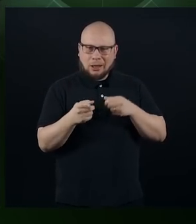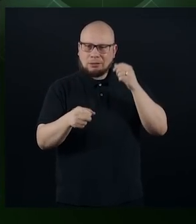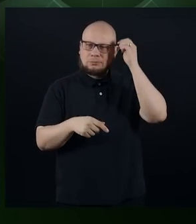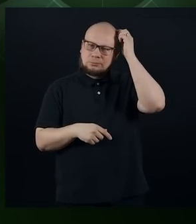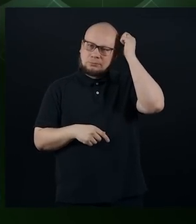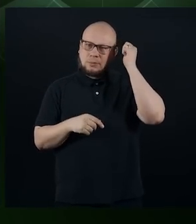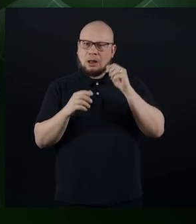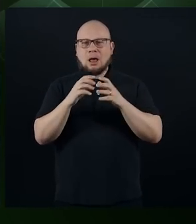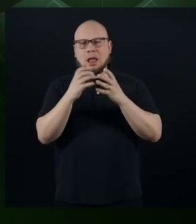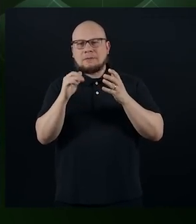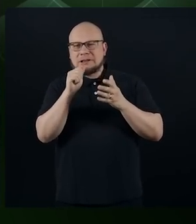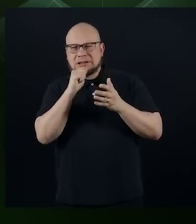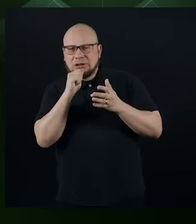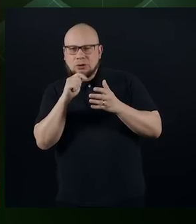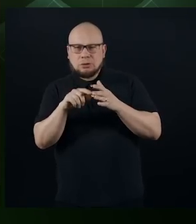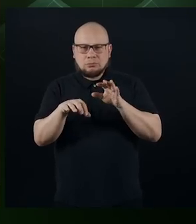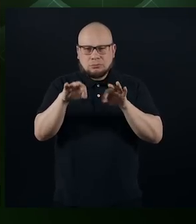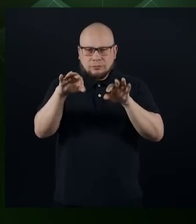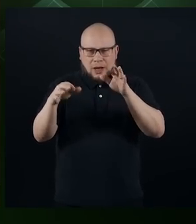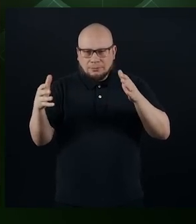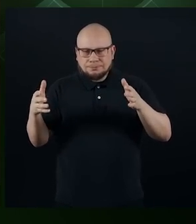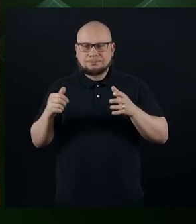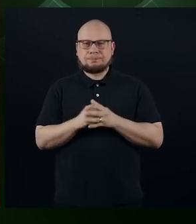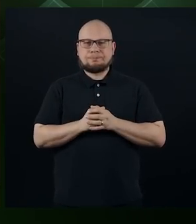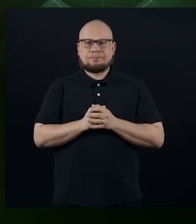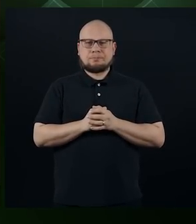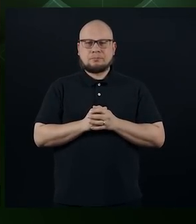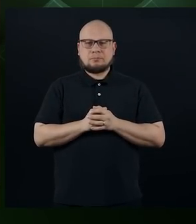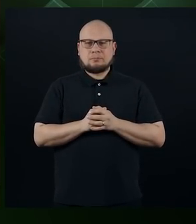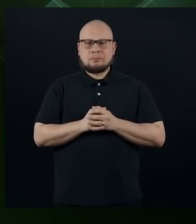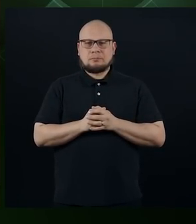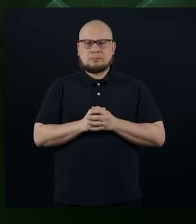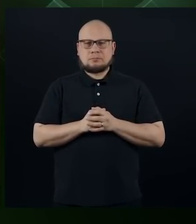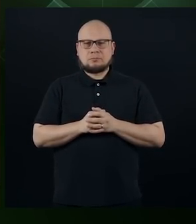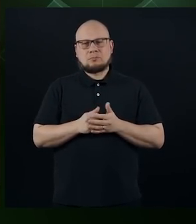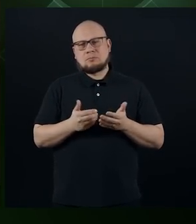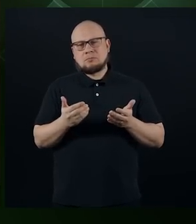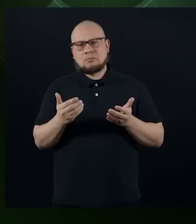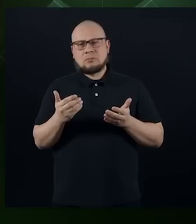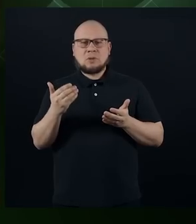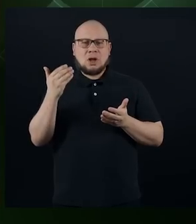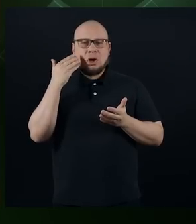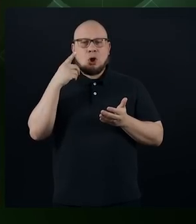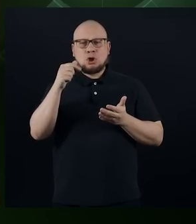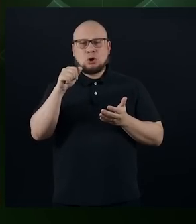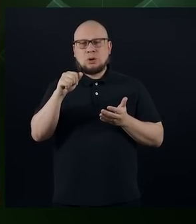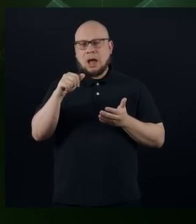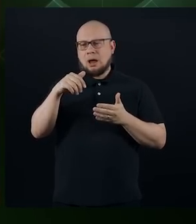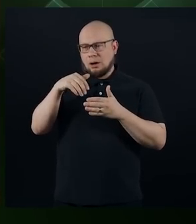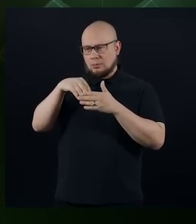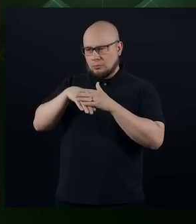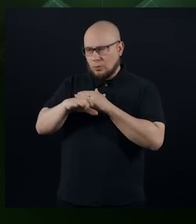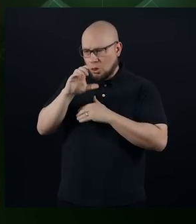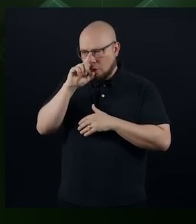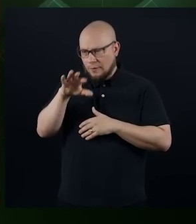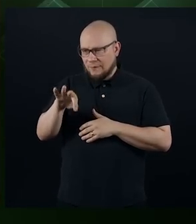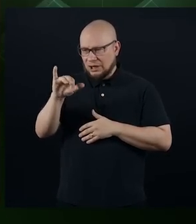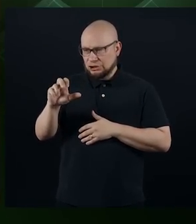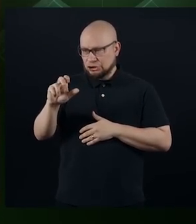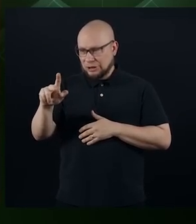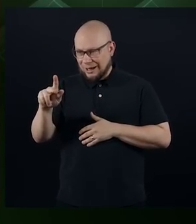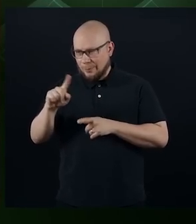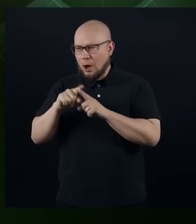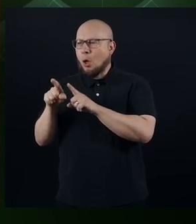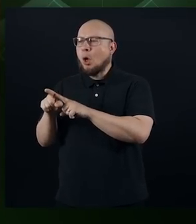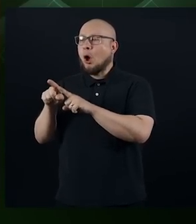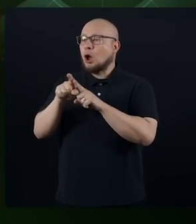lore reveals, lots of secrets to find. So even though players have got the freedom to continue that story on their quest to find Jack Sparrow, there's lots